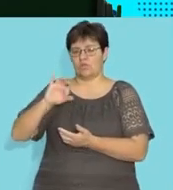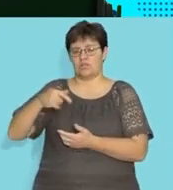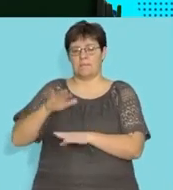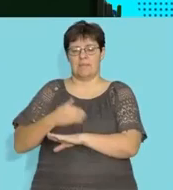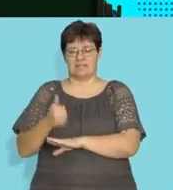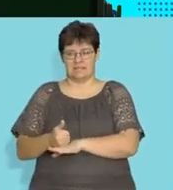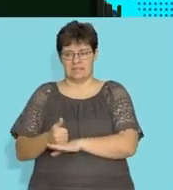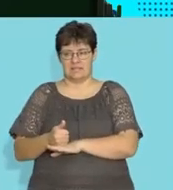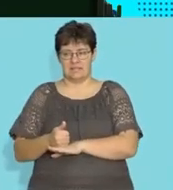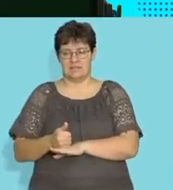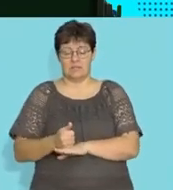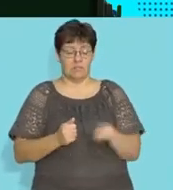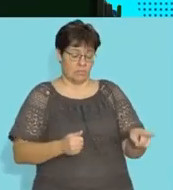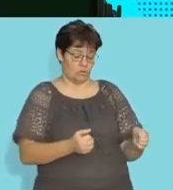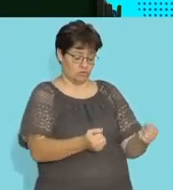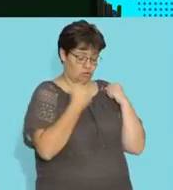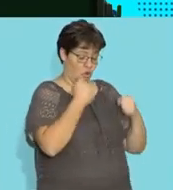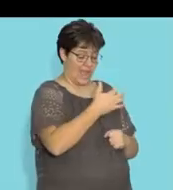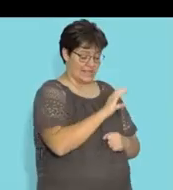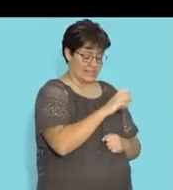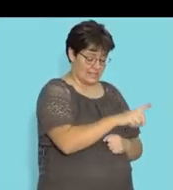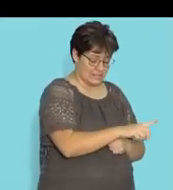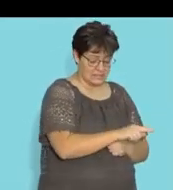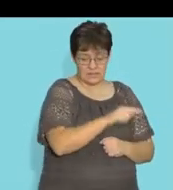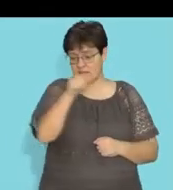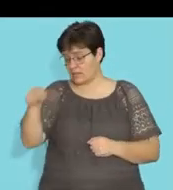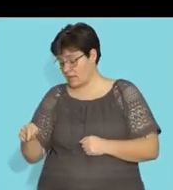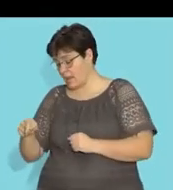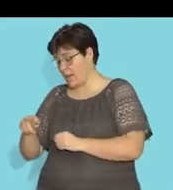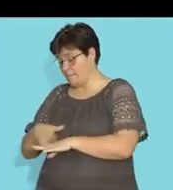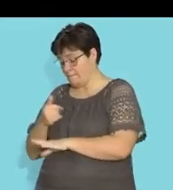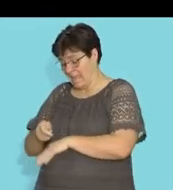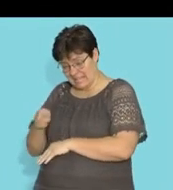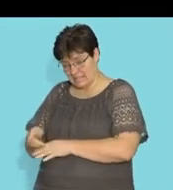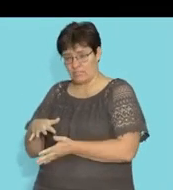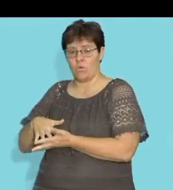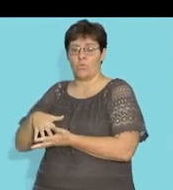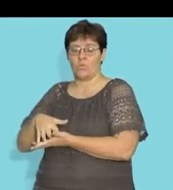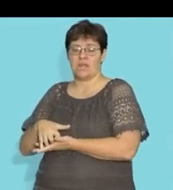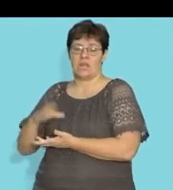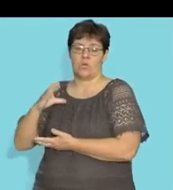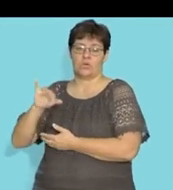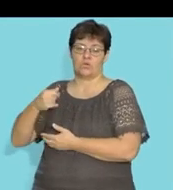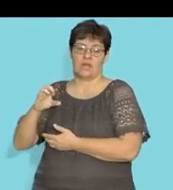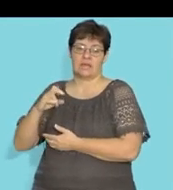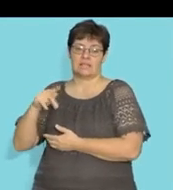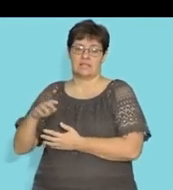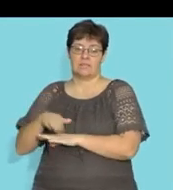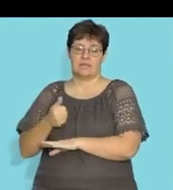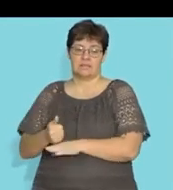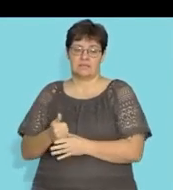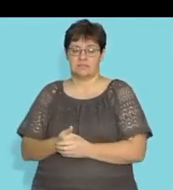weak conjugate base. So this base that form here is a weak